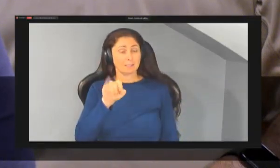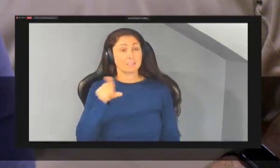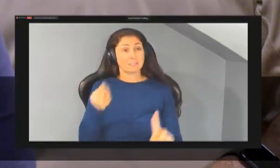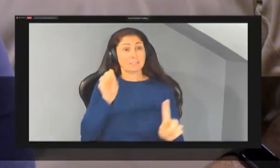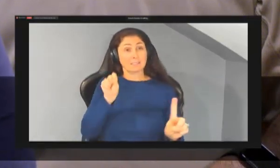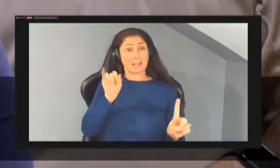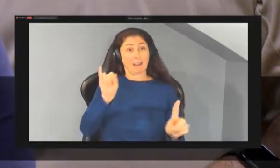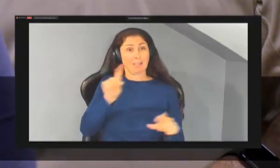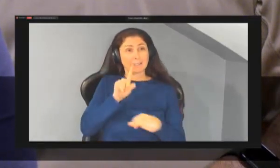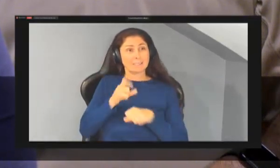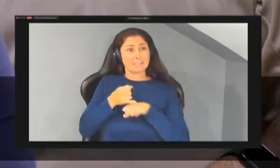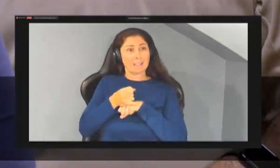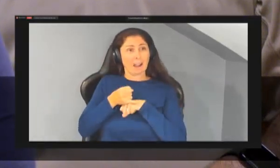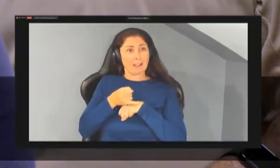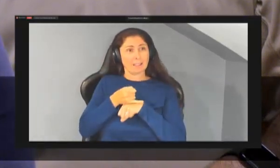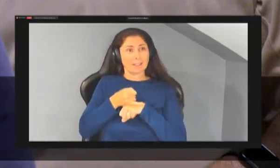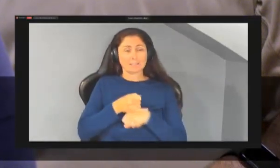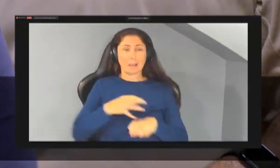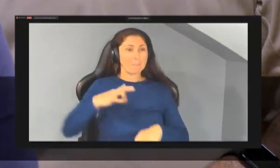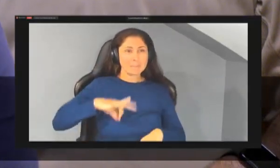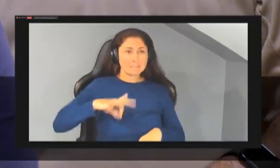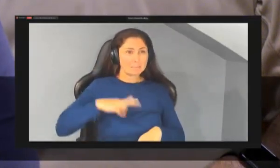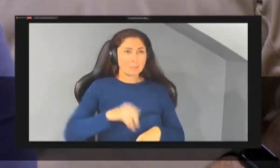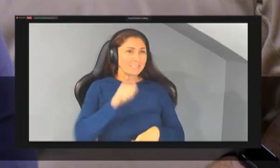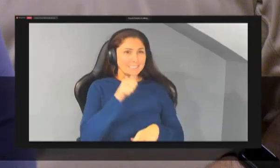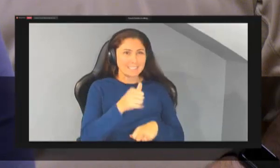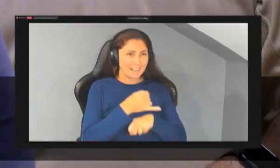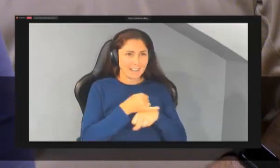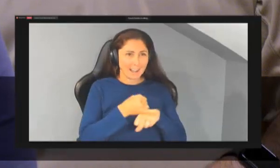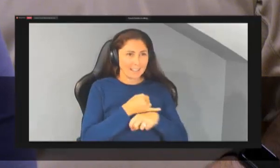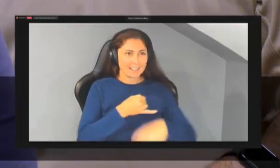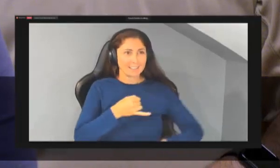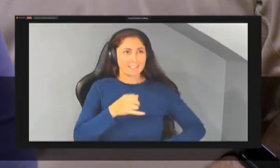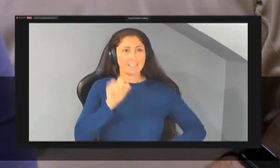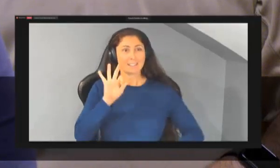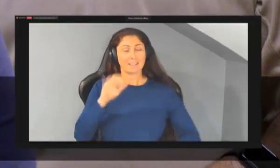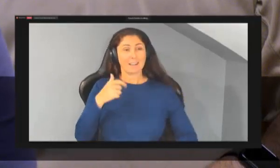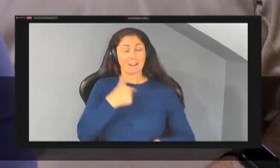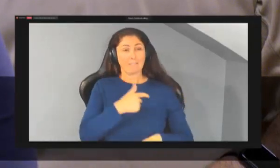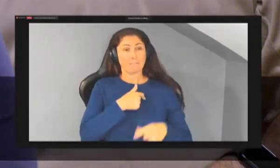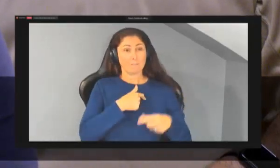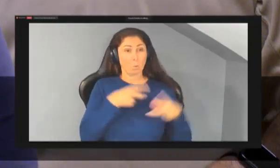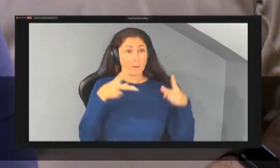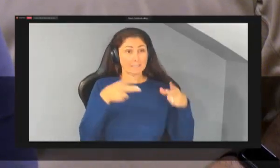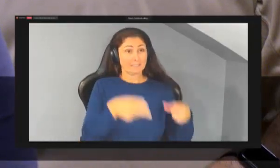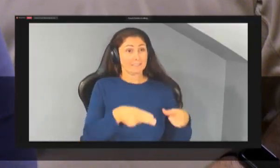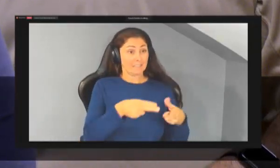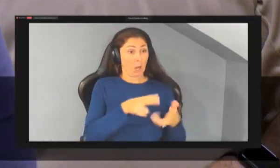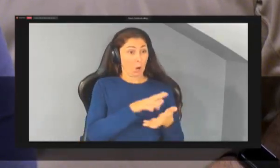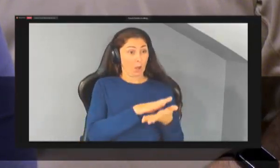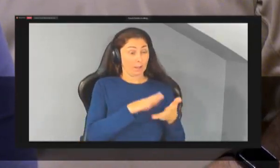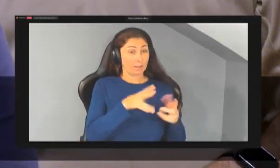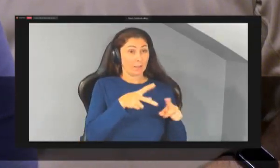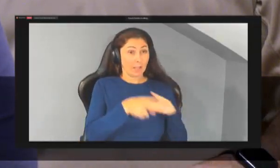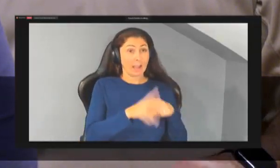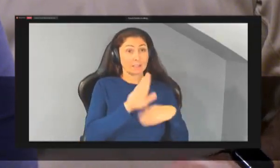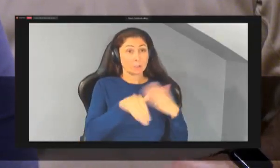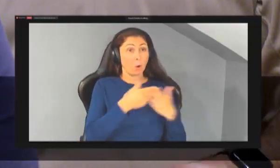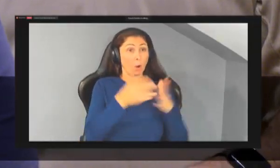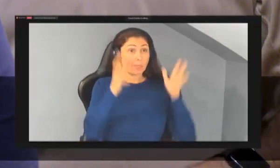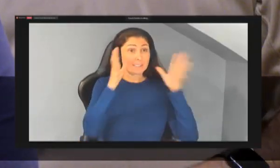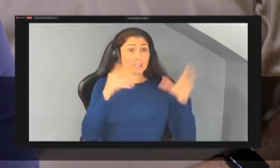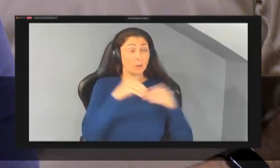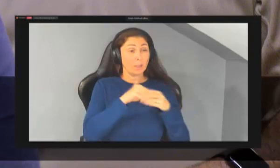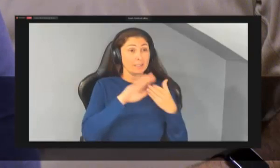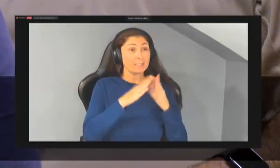island. Pittsburgh is not an island. If we sterilized all the deer in the city, deer would come in from